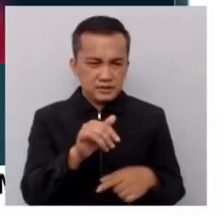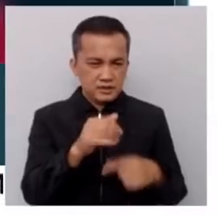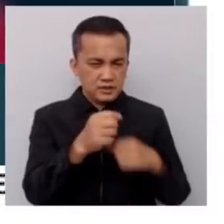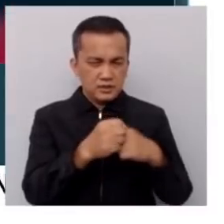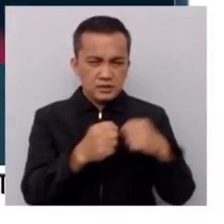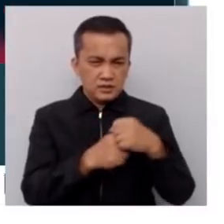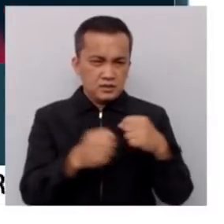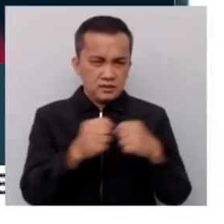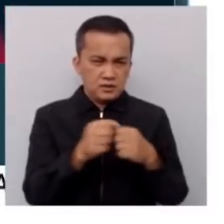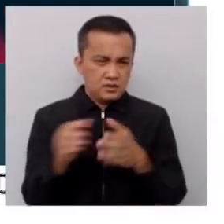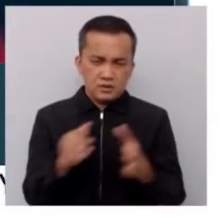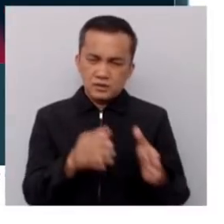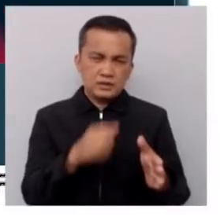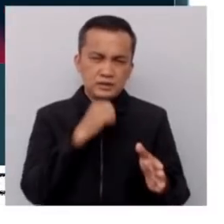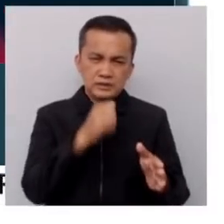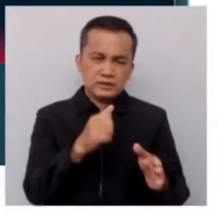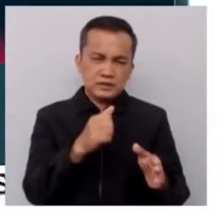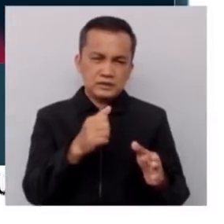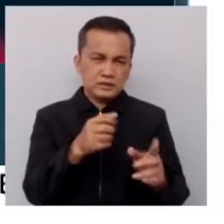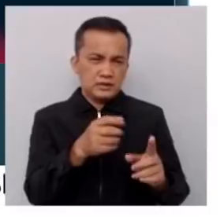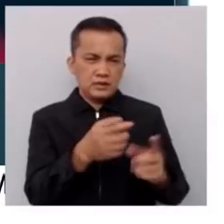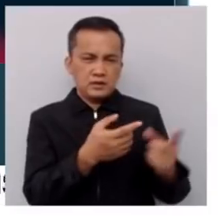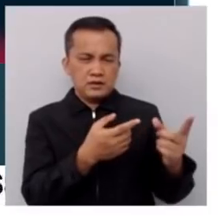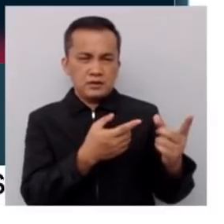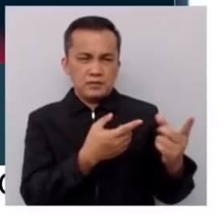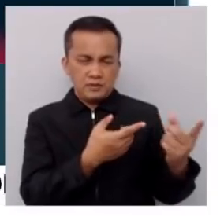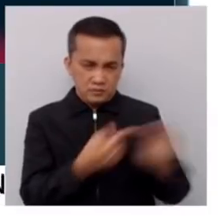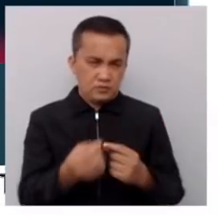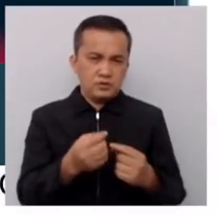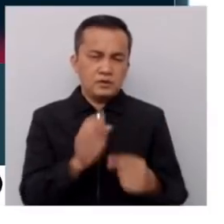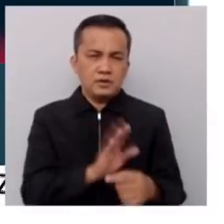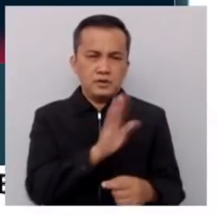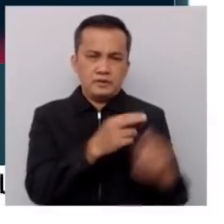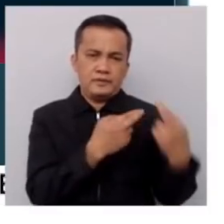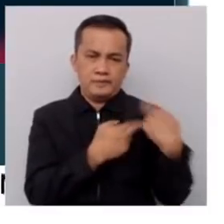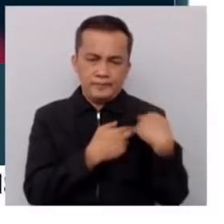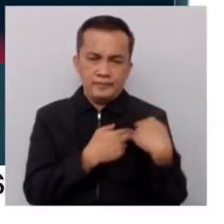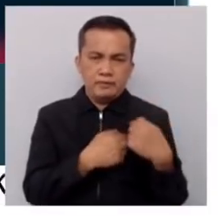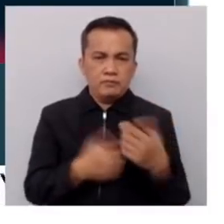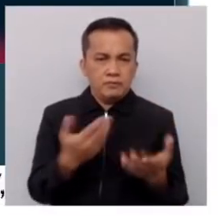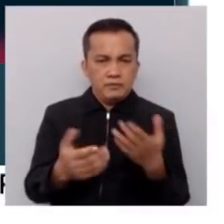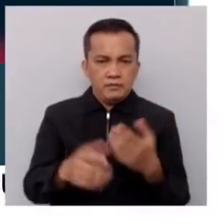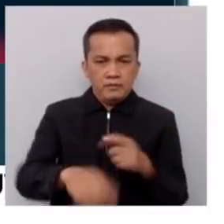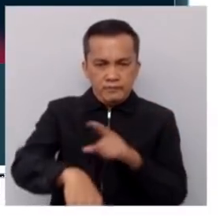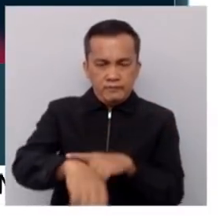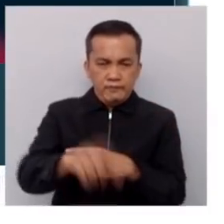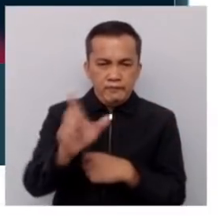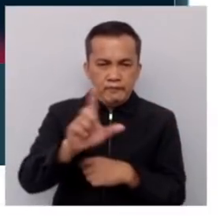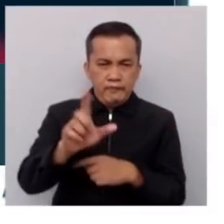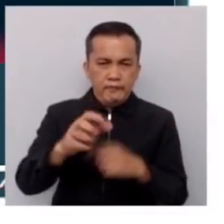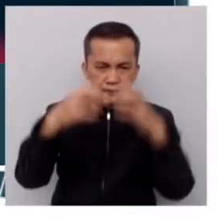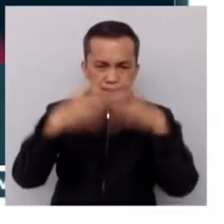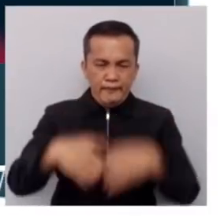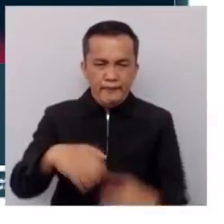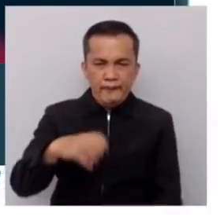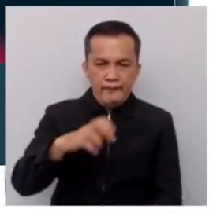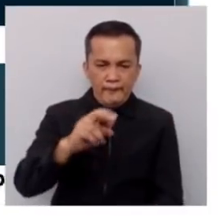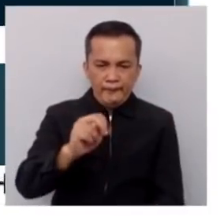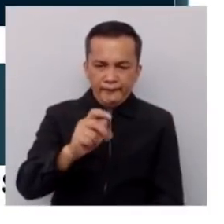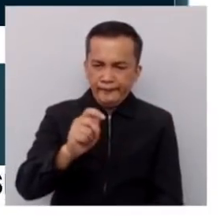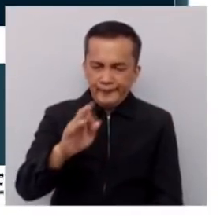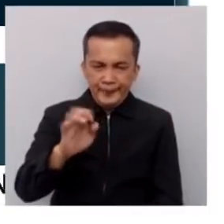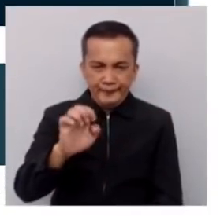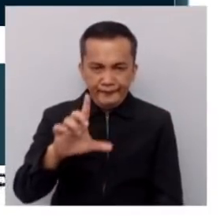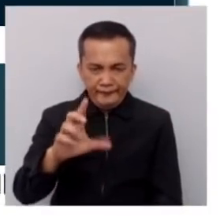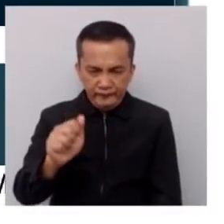will not achieve its mandate. So perhaps it's time to abolish the NTF-LCAC and build something